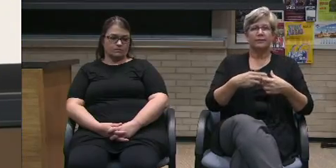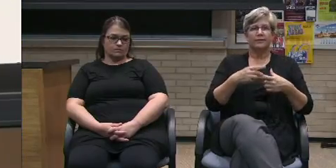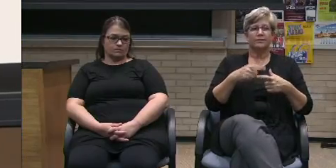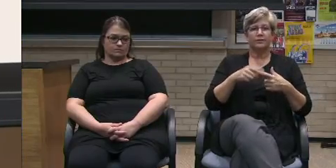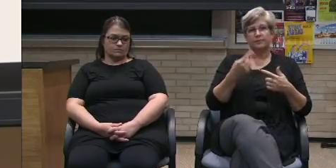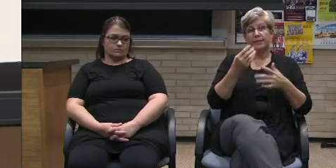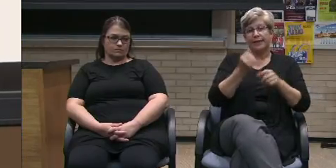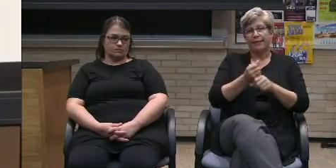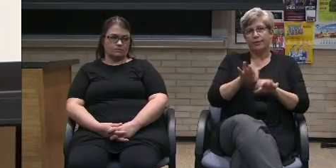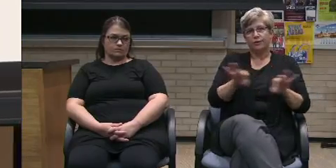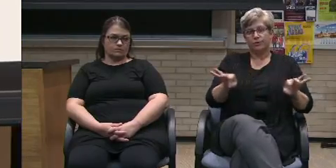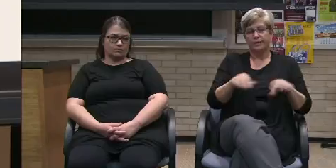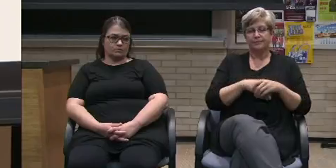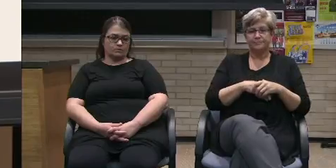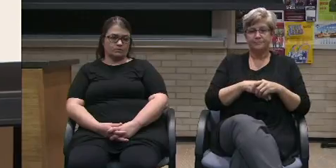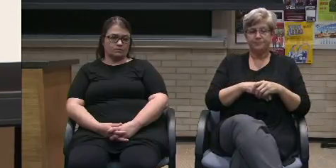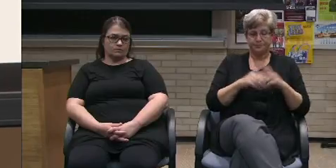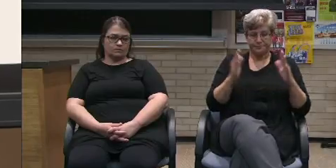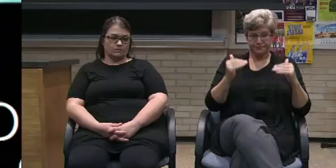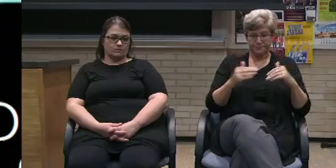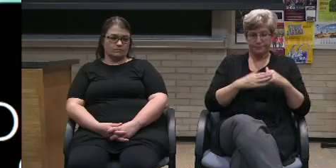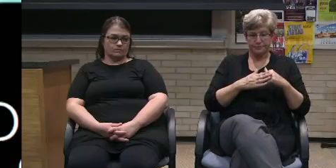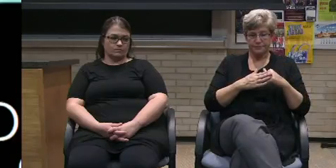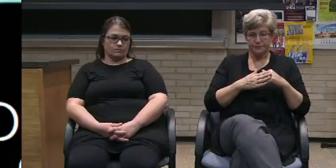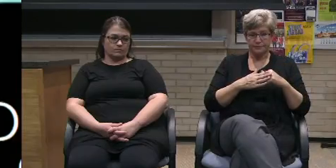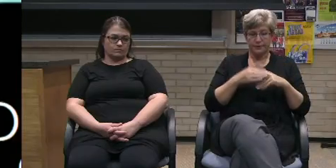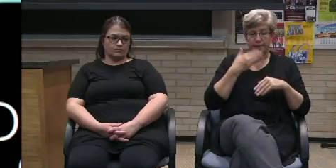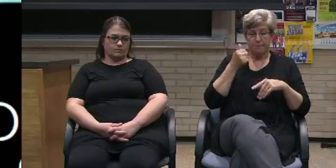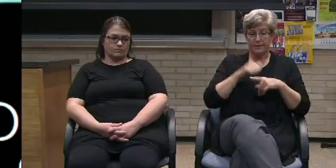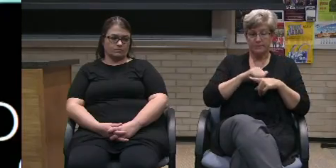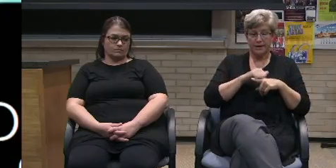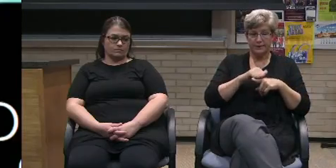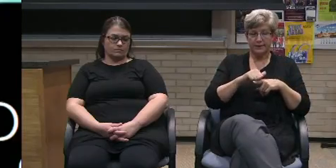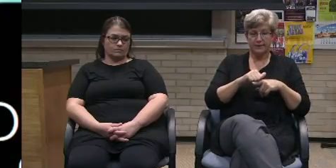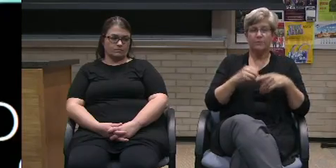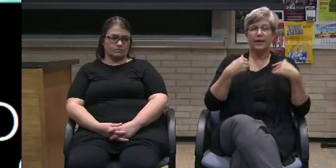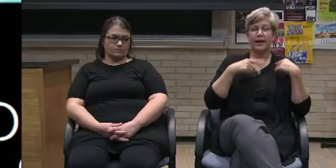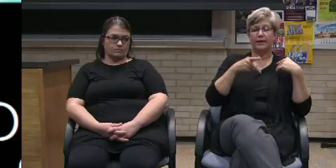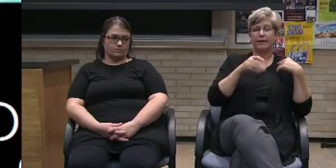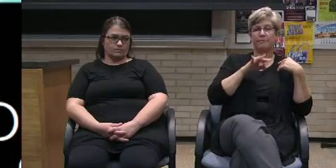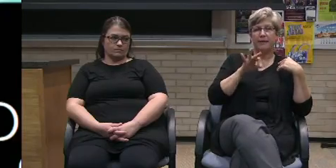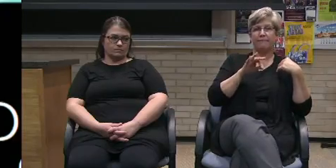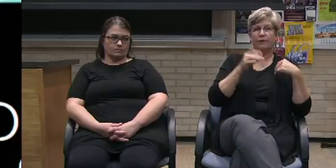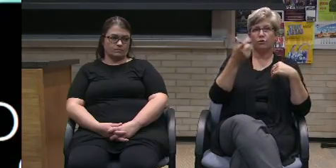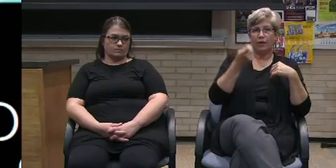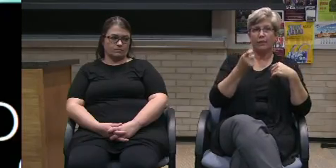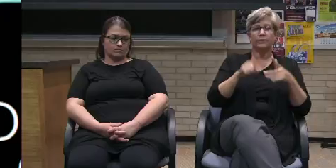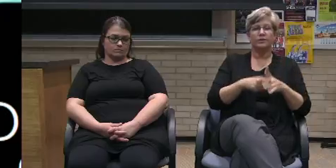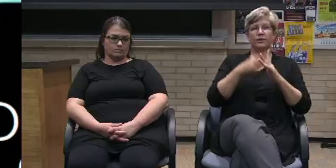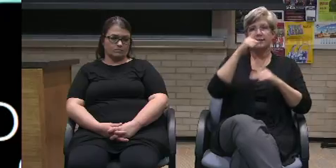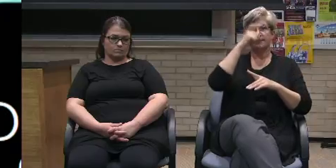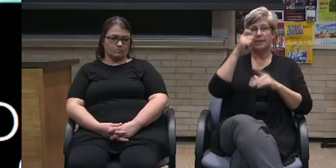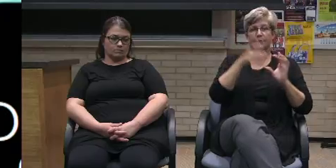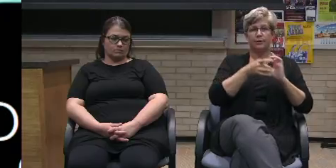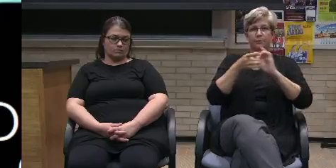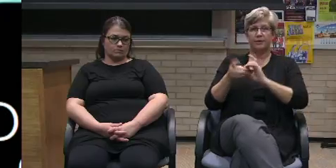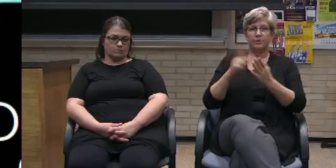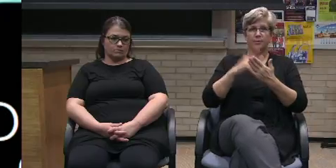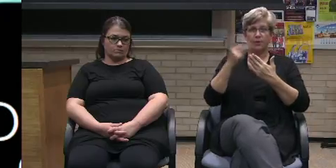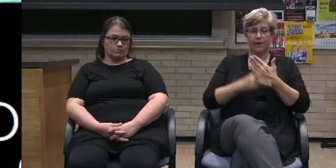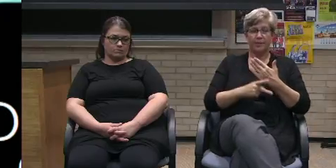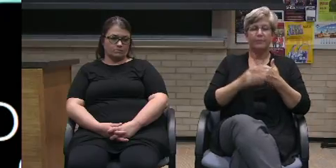post-secondary education. Best practices, some of the things we do, we had a PIF grant and we started our summer bridge program beyond EOP and